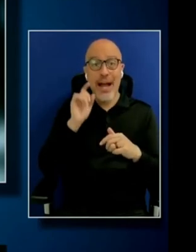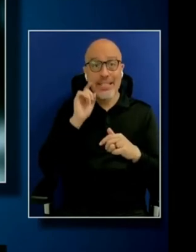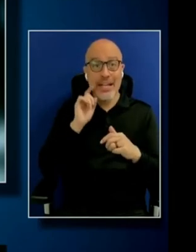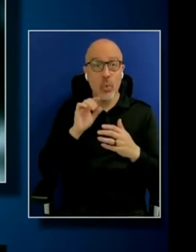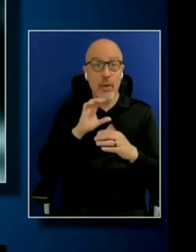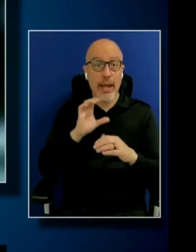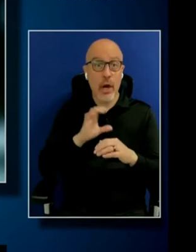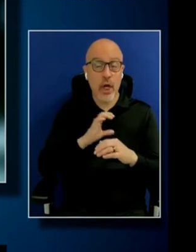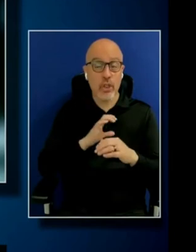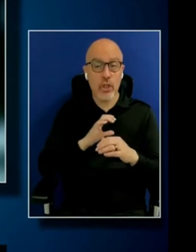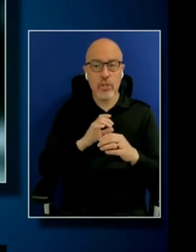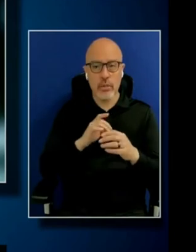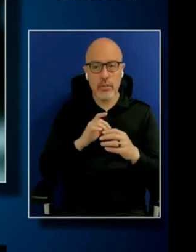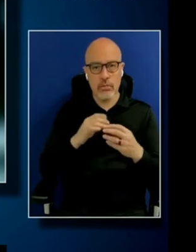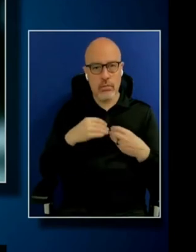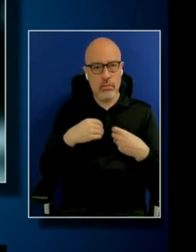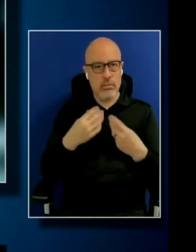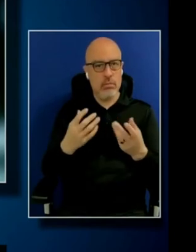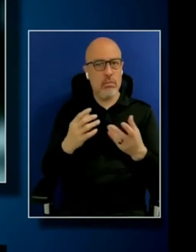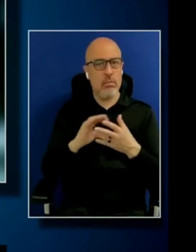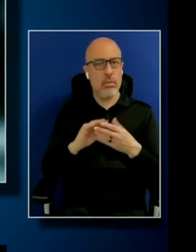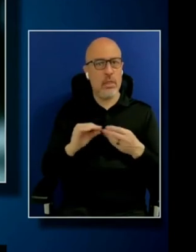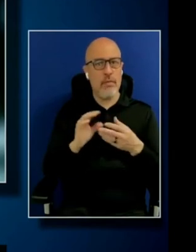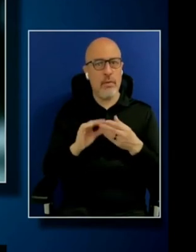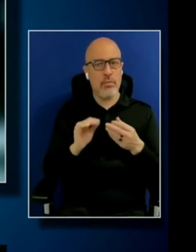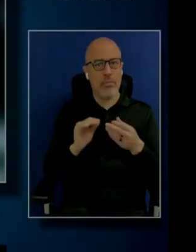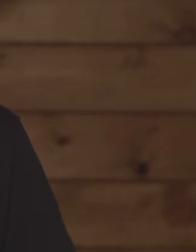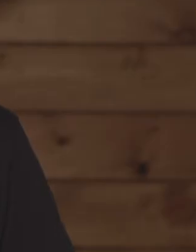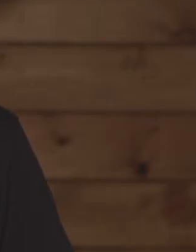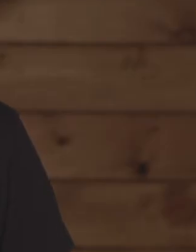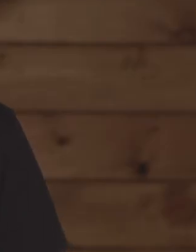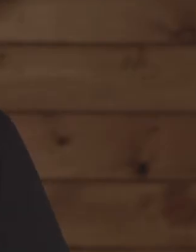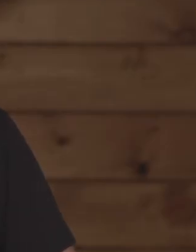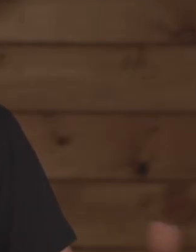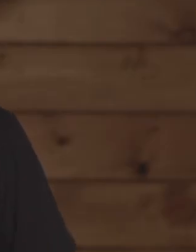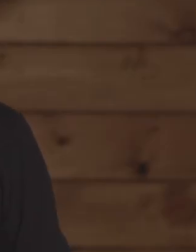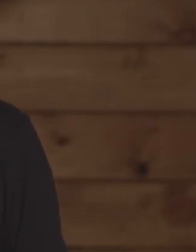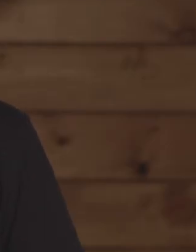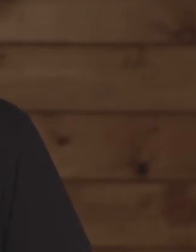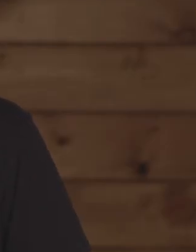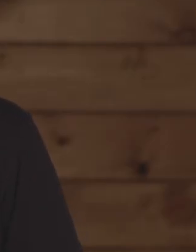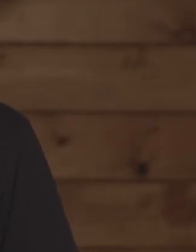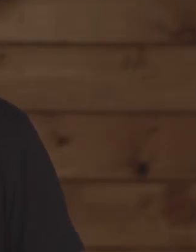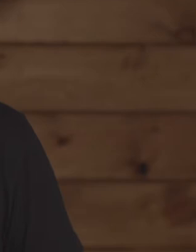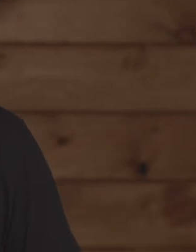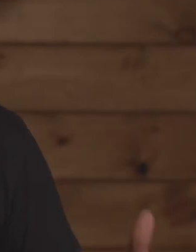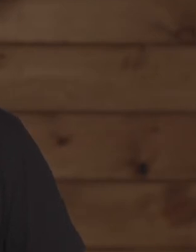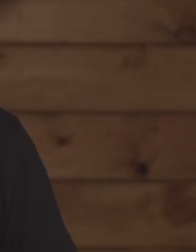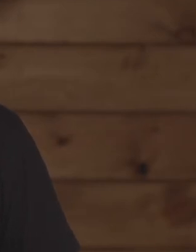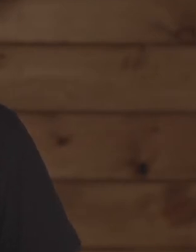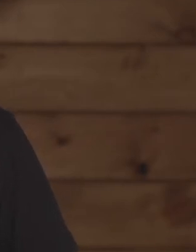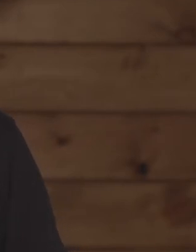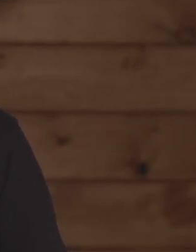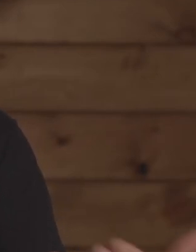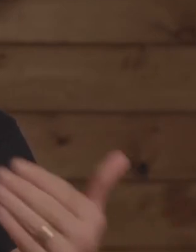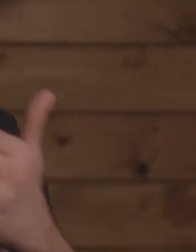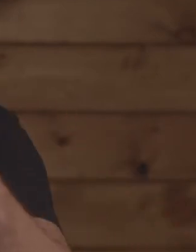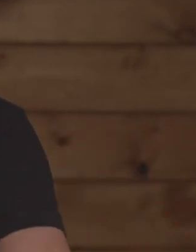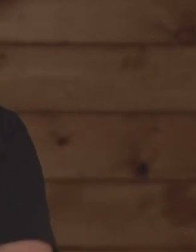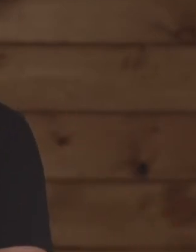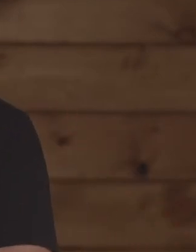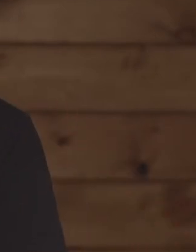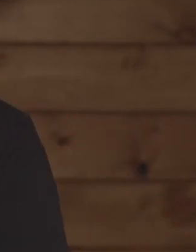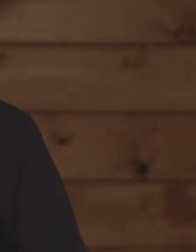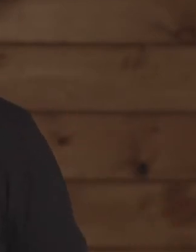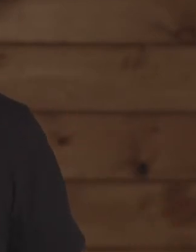to give them stories where they can, like, be their whole selves. Right. It isn't sufficient to have LGBTQIA characters